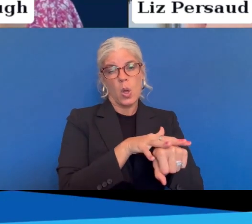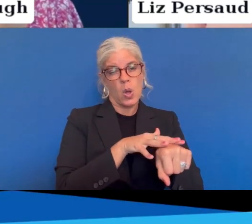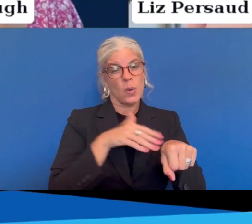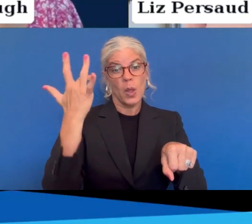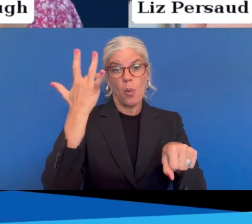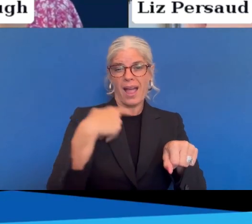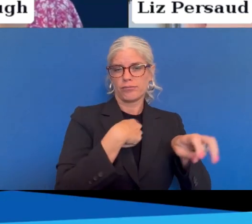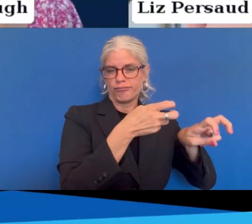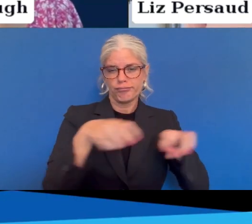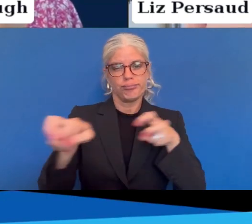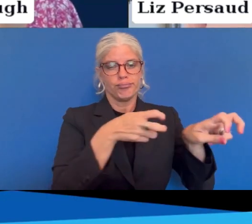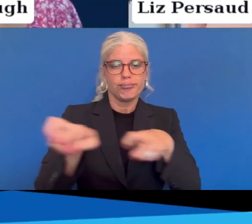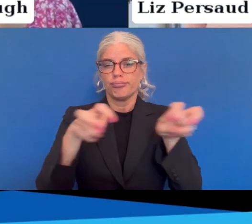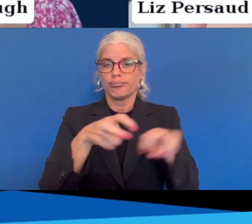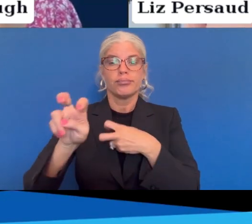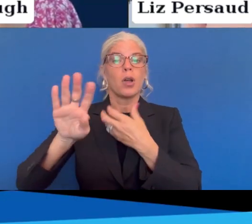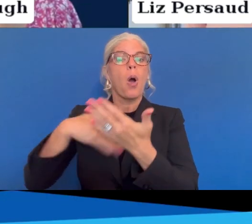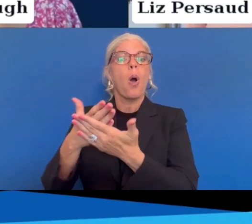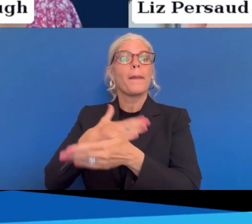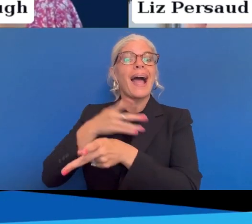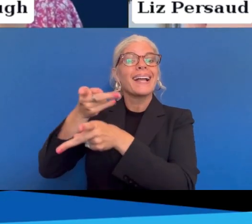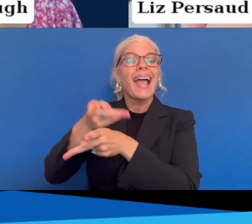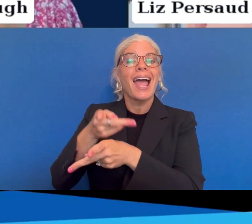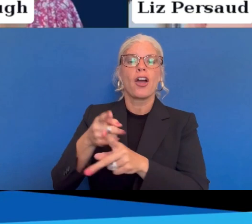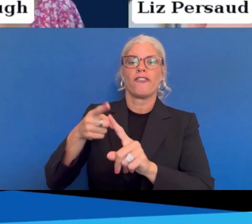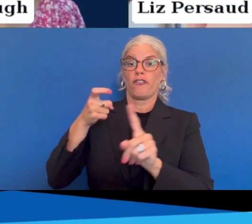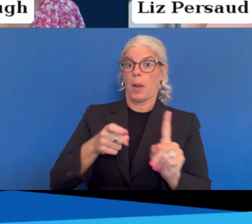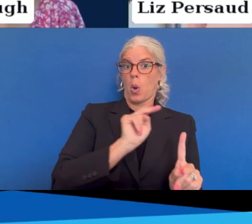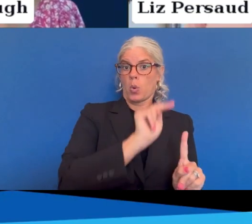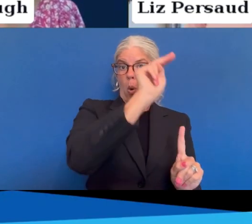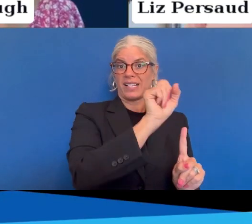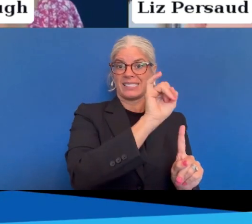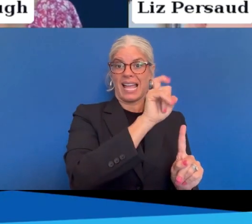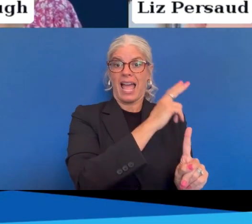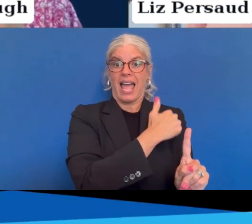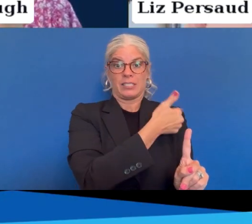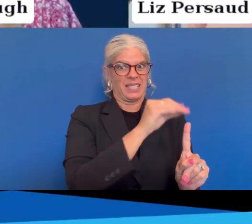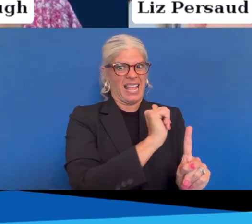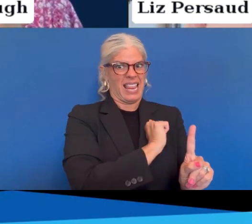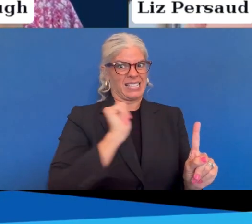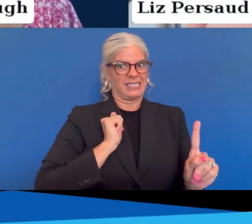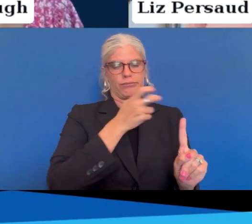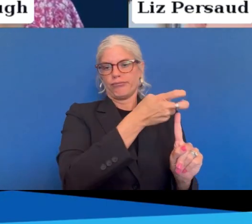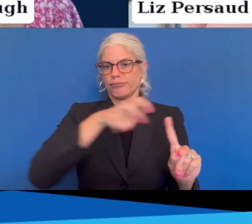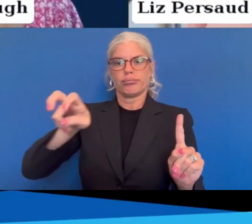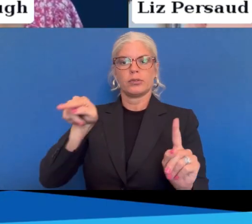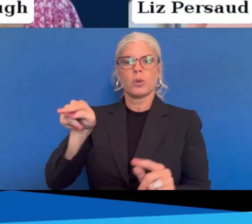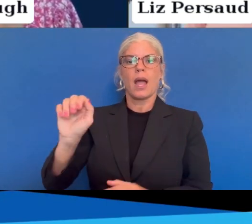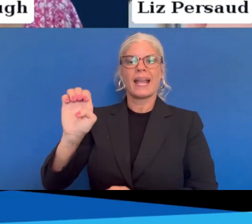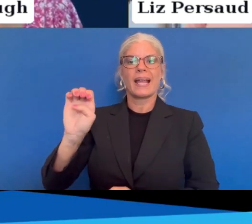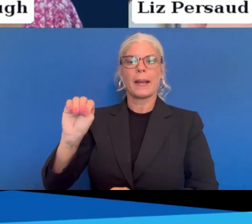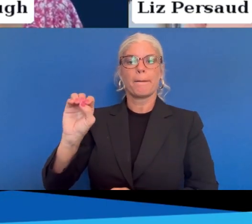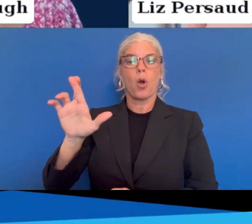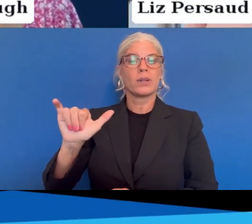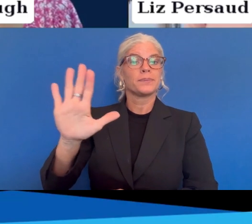with stage 3B. I will say last year was very slow going. I moved all of my